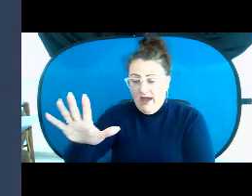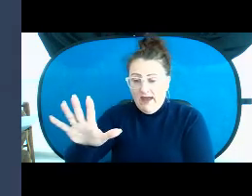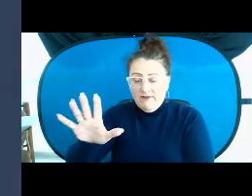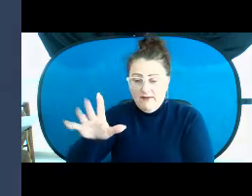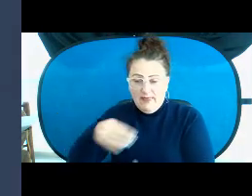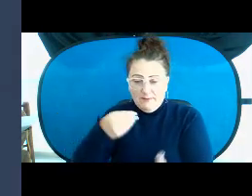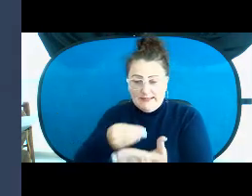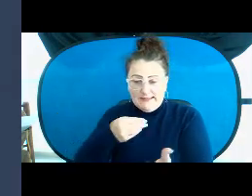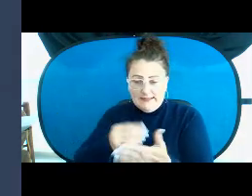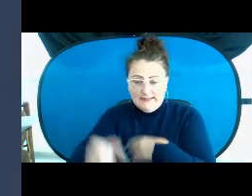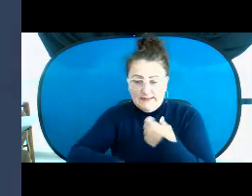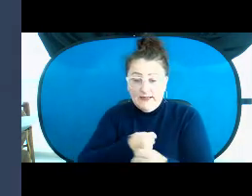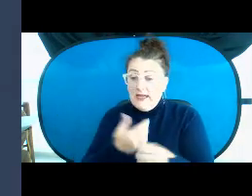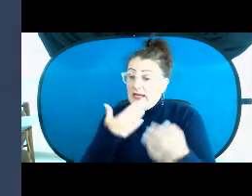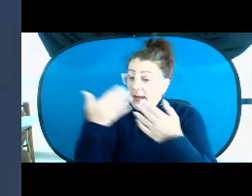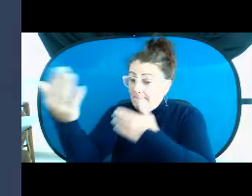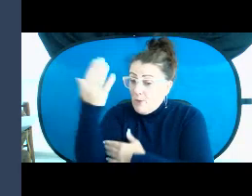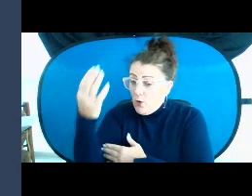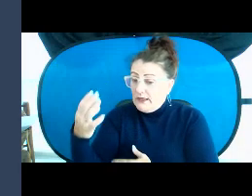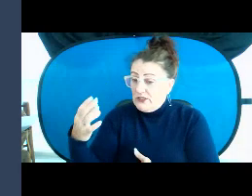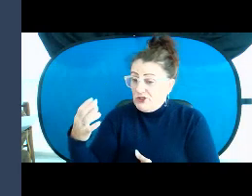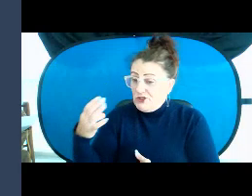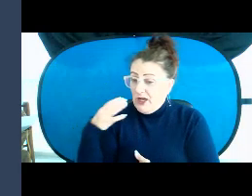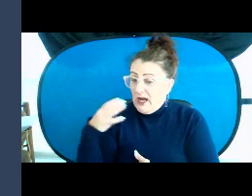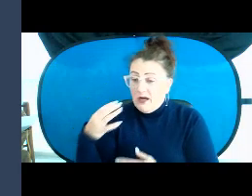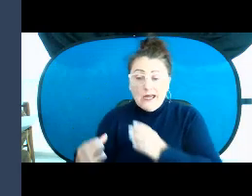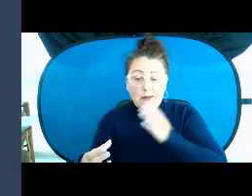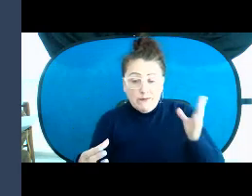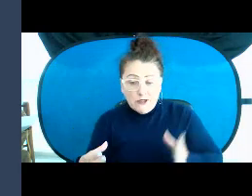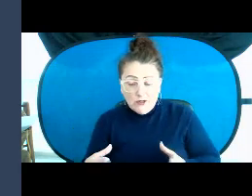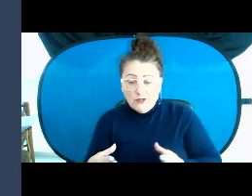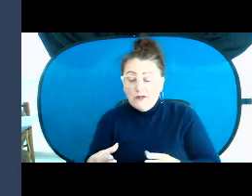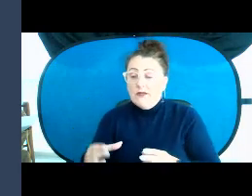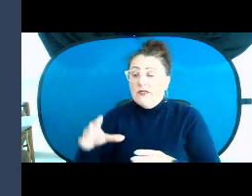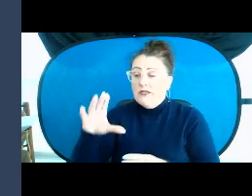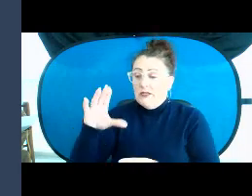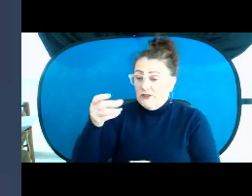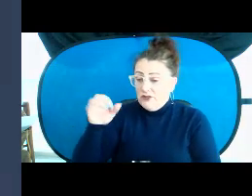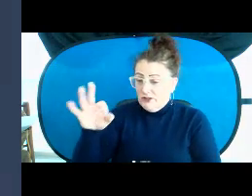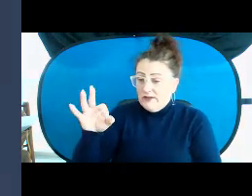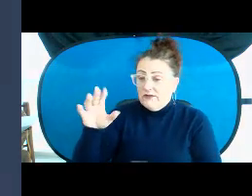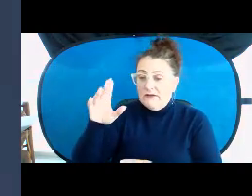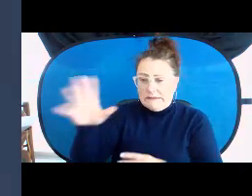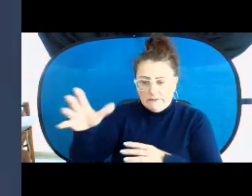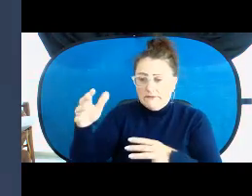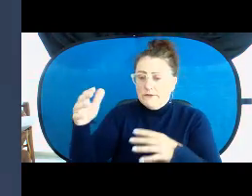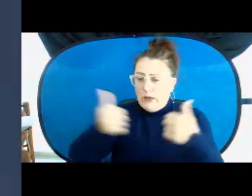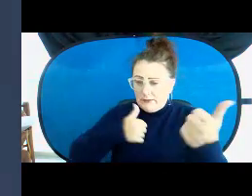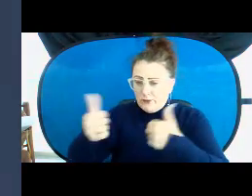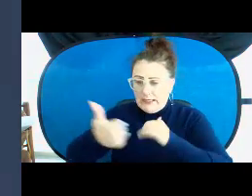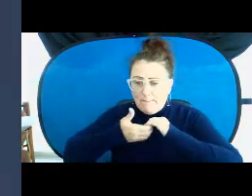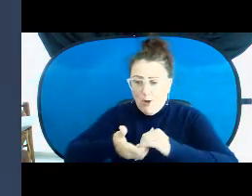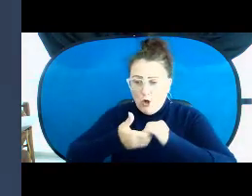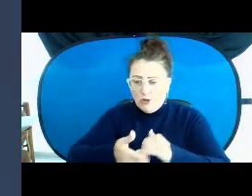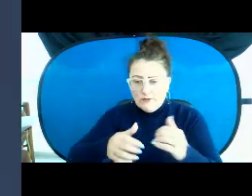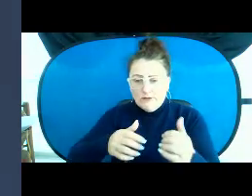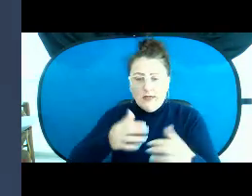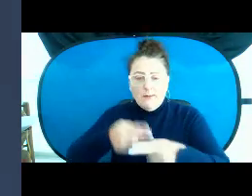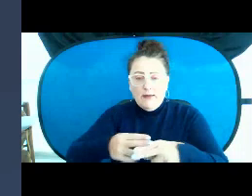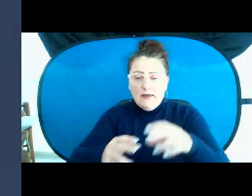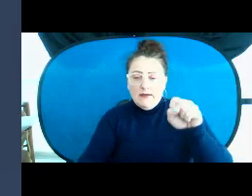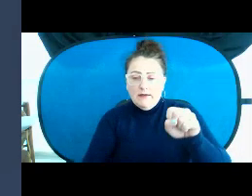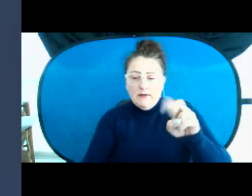Thank you. Good morning, Chair Grisby, Commissioners, Chief Deputy Galaswiski, and Transportation Partners. My name is